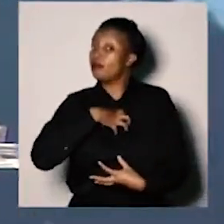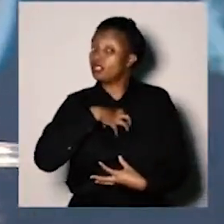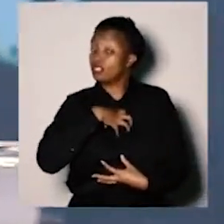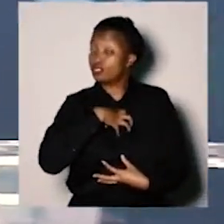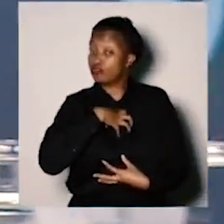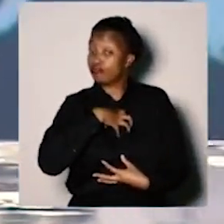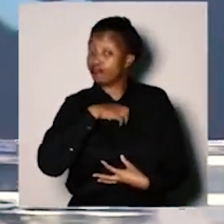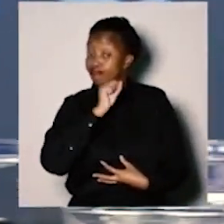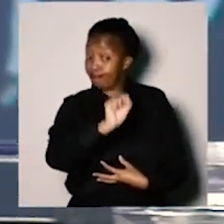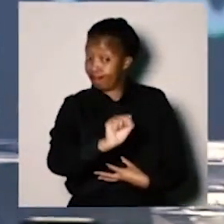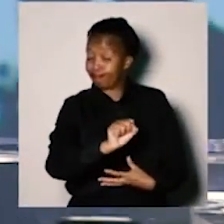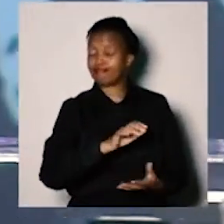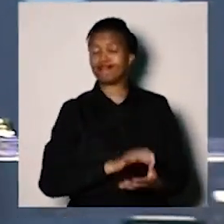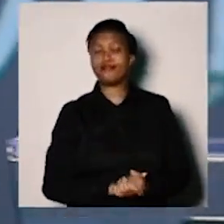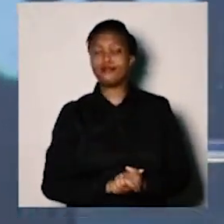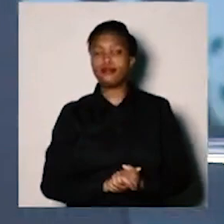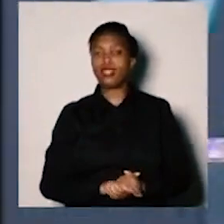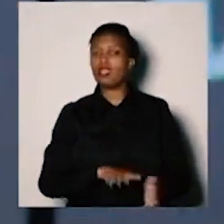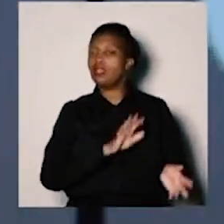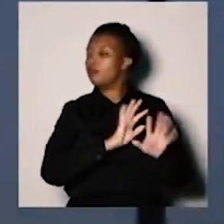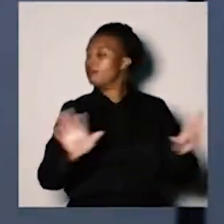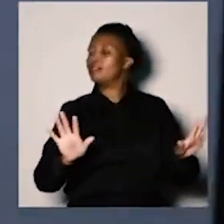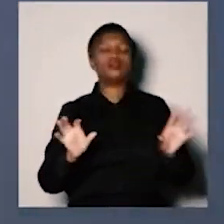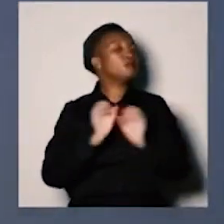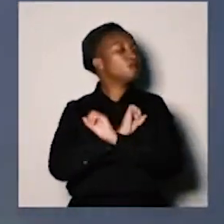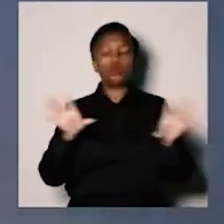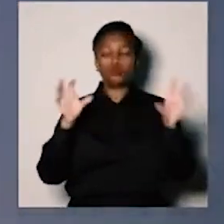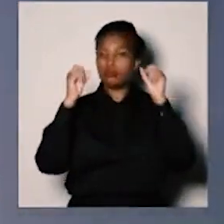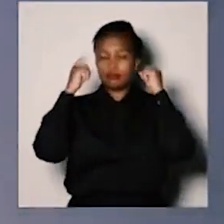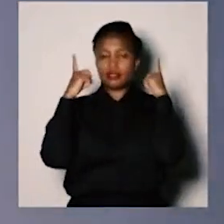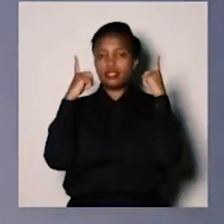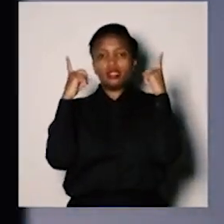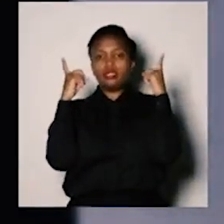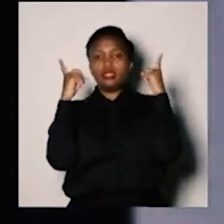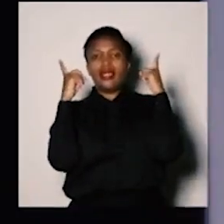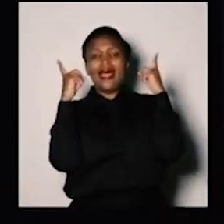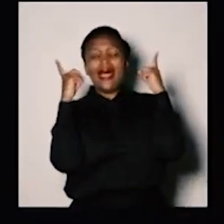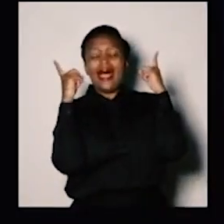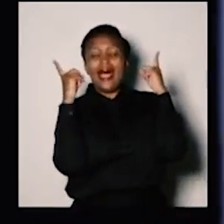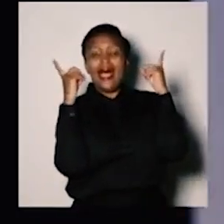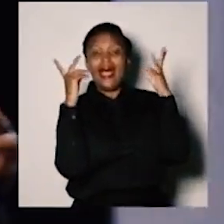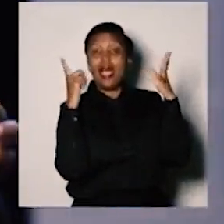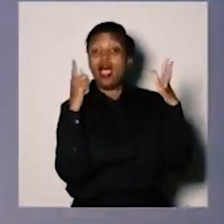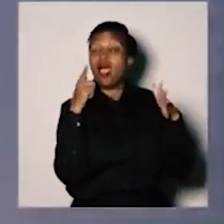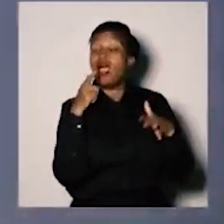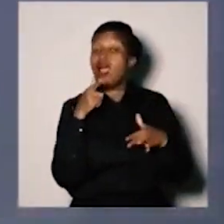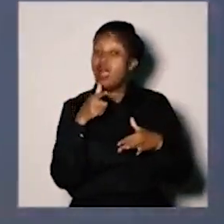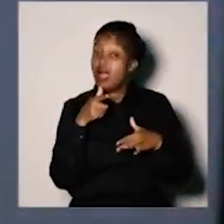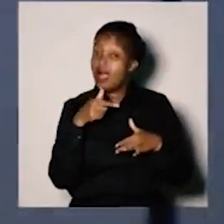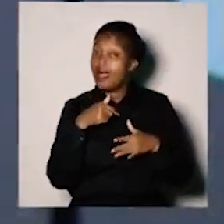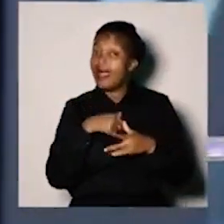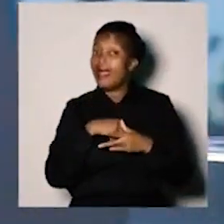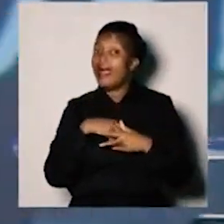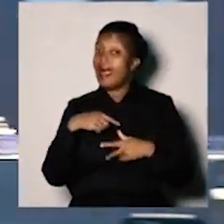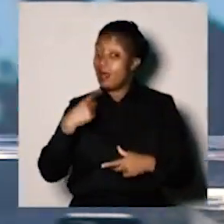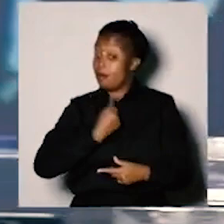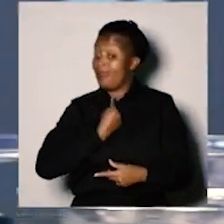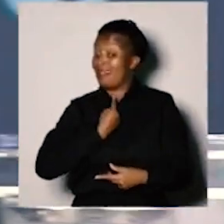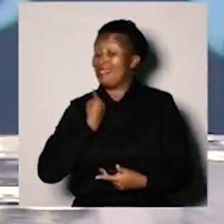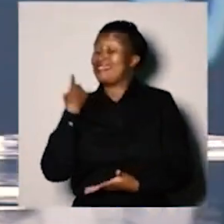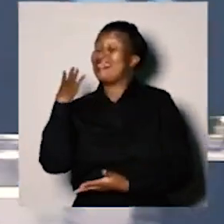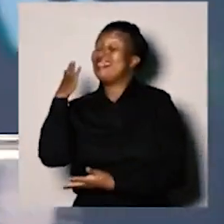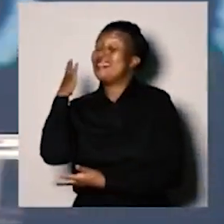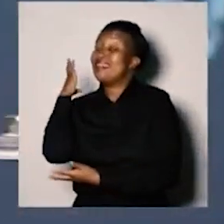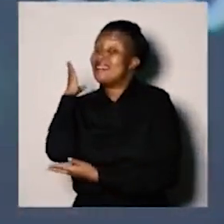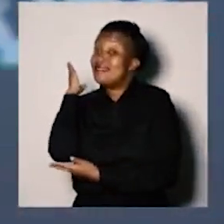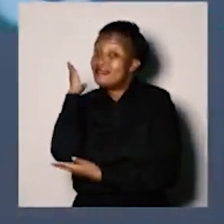And this is why I was like, please don't misunderstand me. I count myself and those who are preachers, I count as